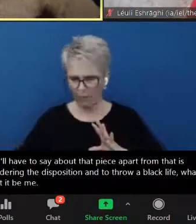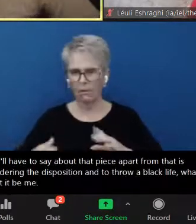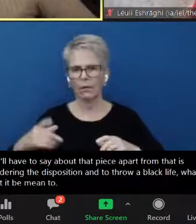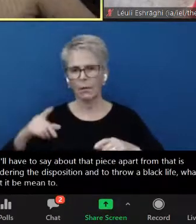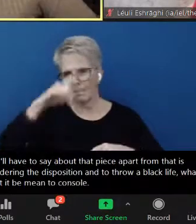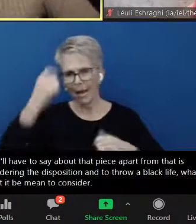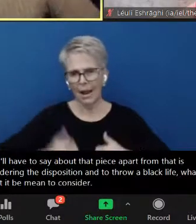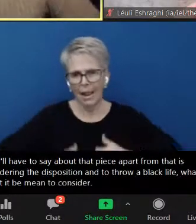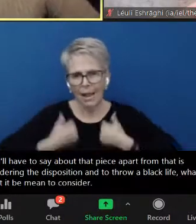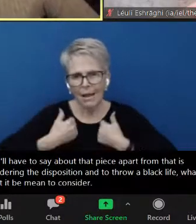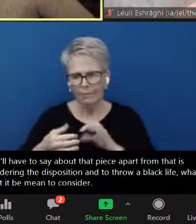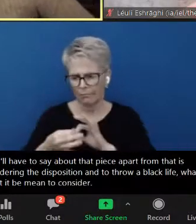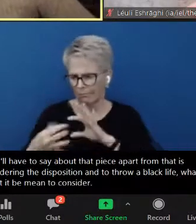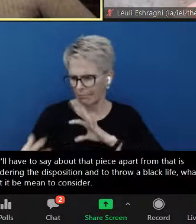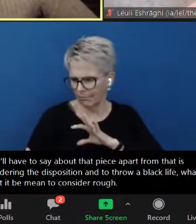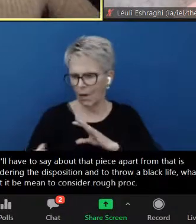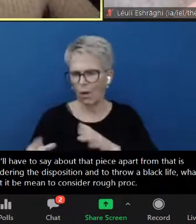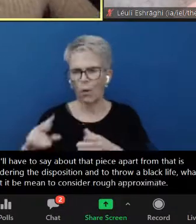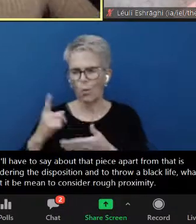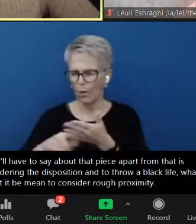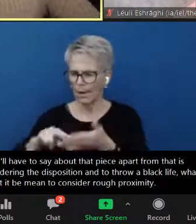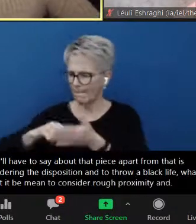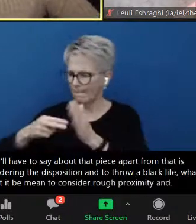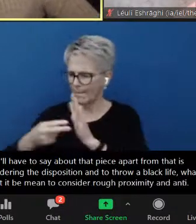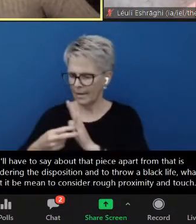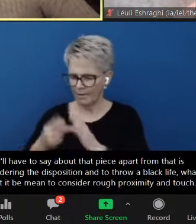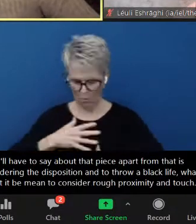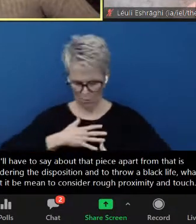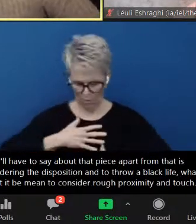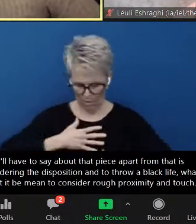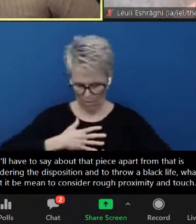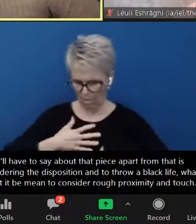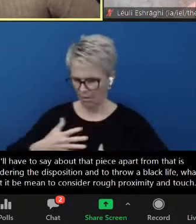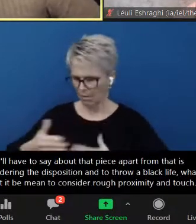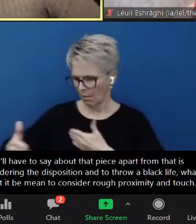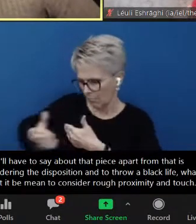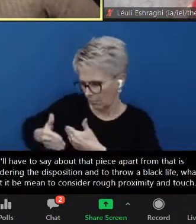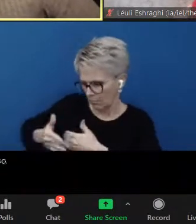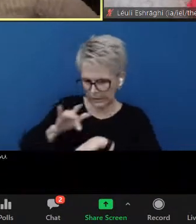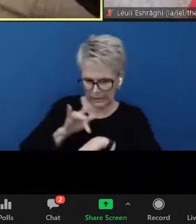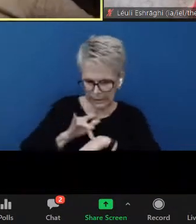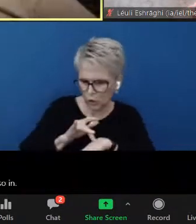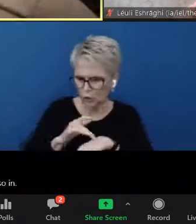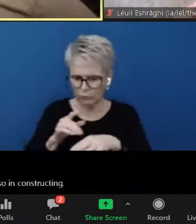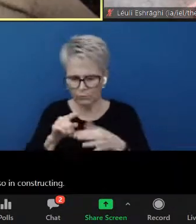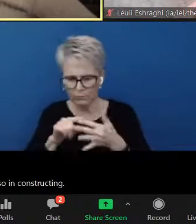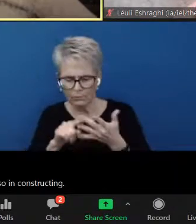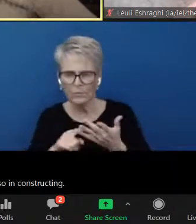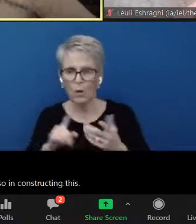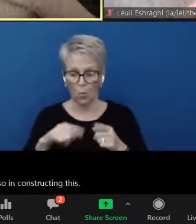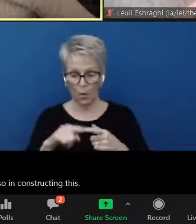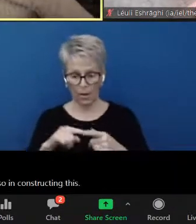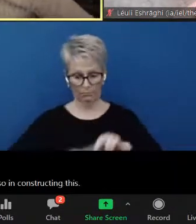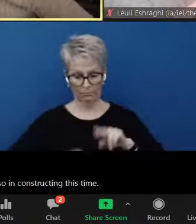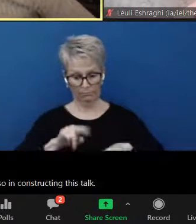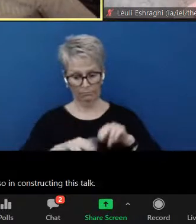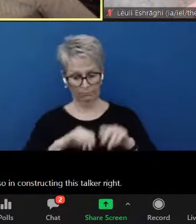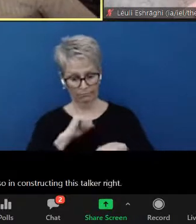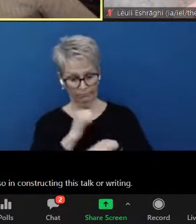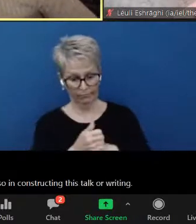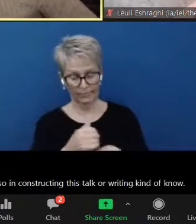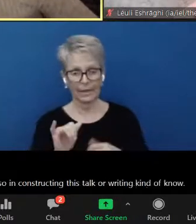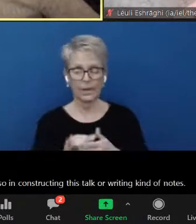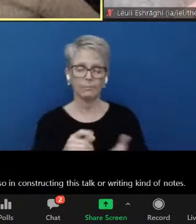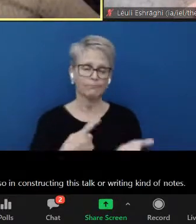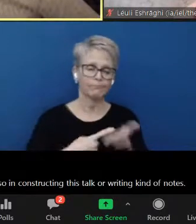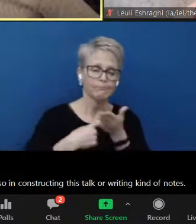mean to consider breath, proximity, and touch? And so in constructing this talk or writing kind